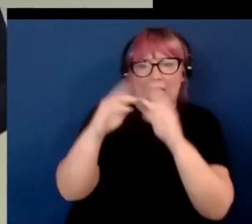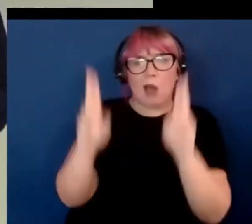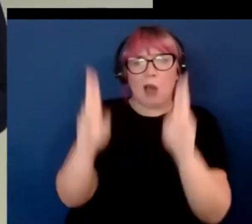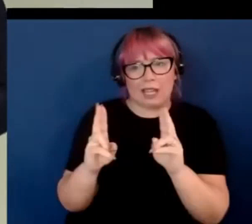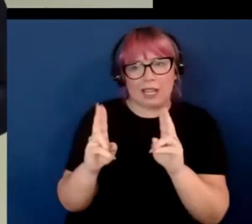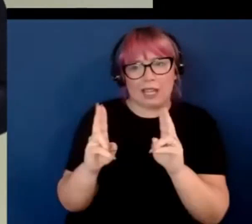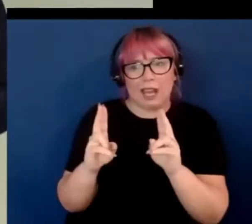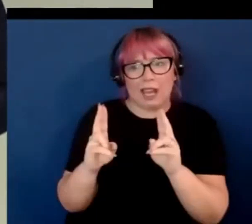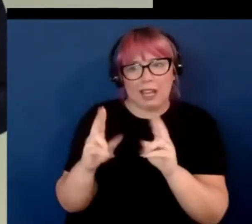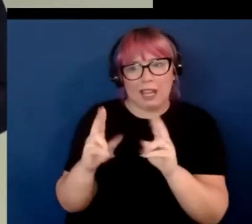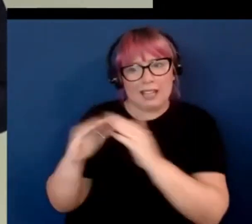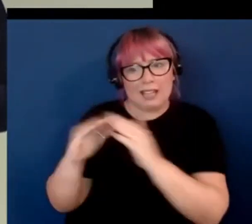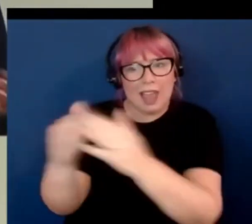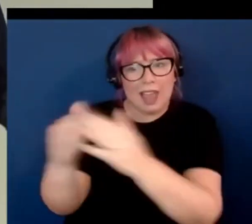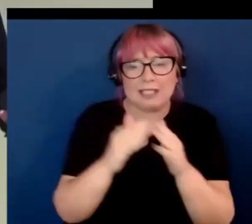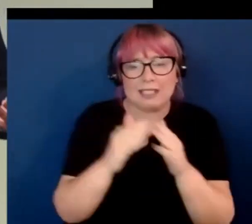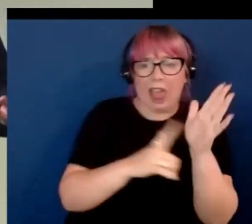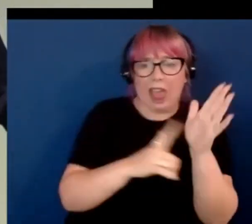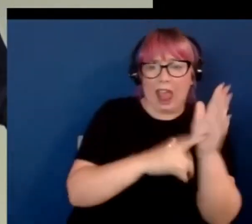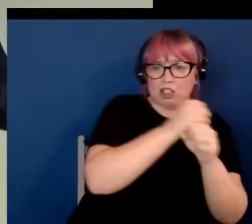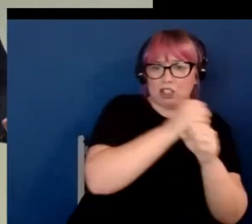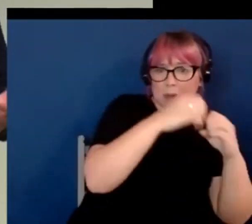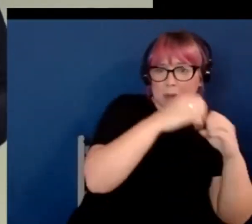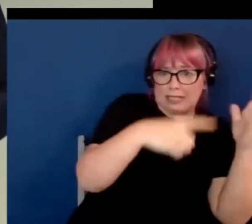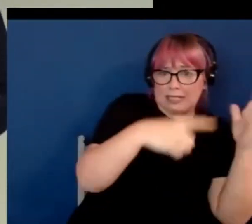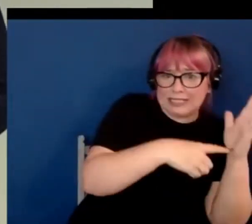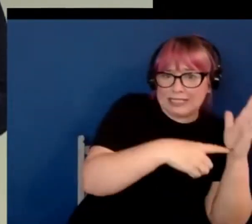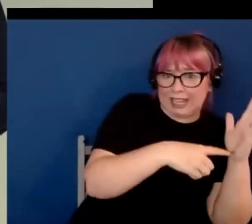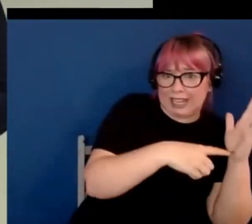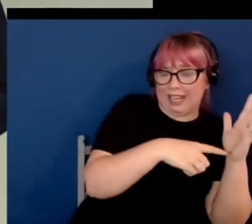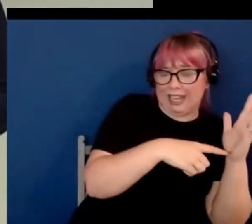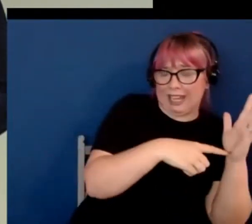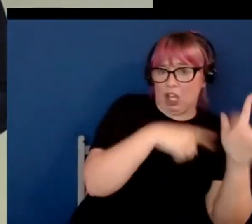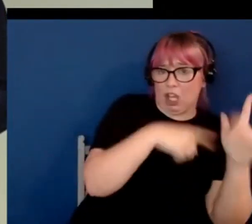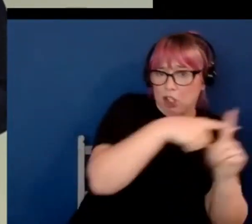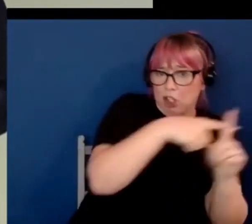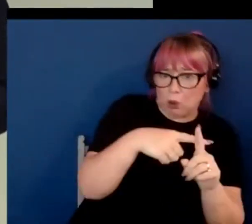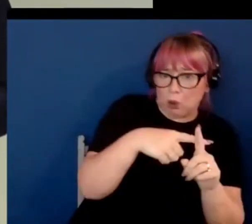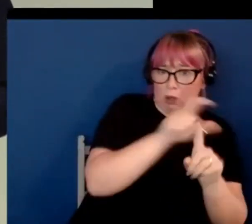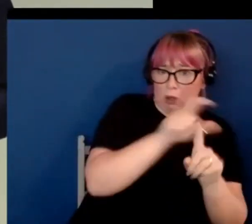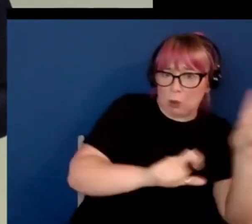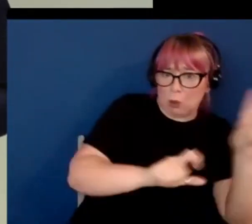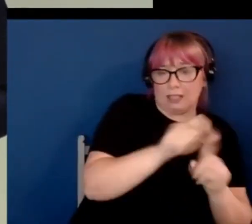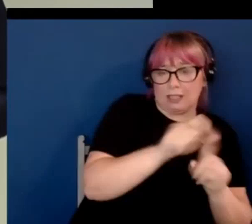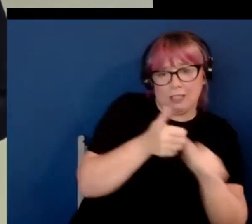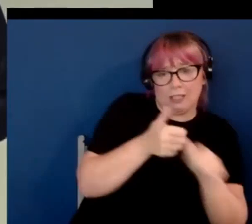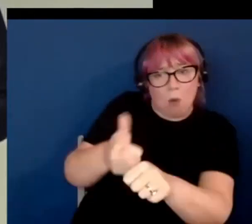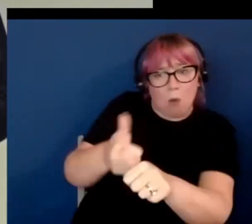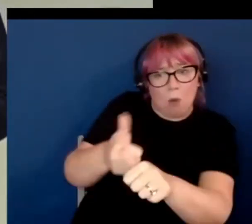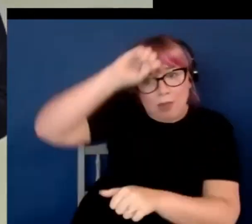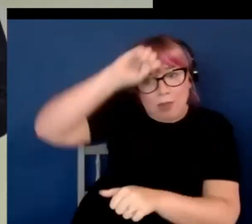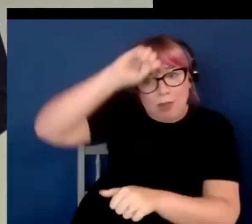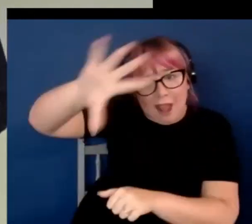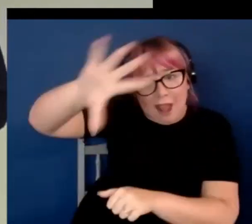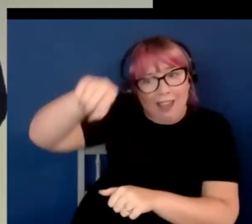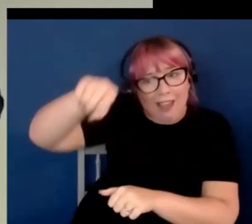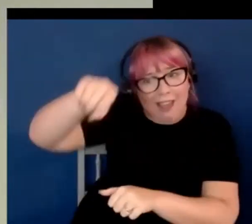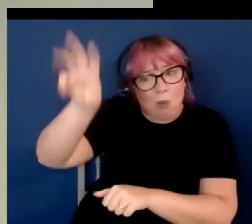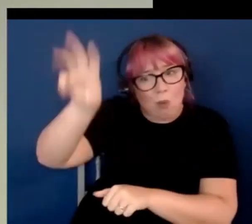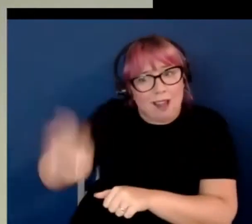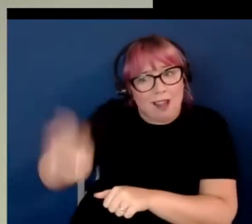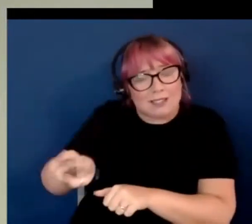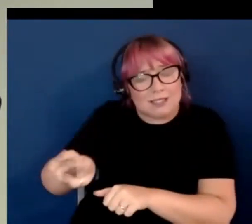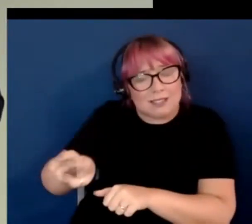the miners, we know that all our struggles are linked together. At this moment of truth, we need a